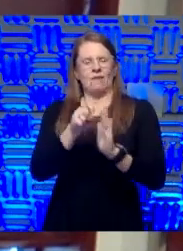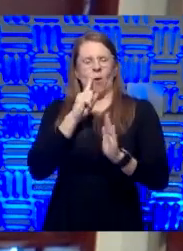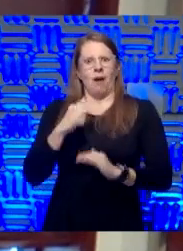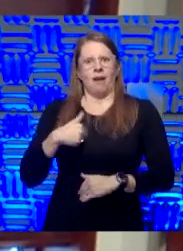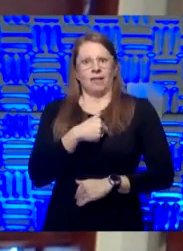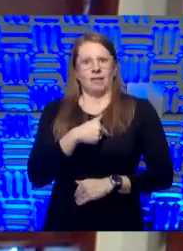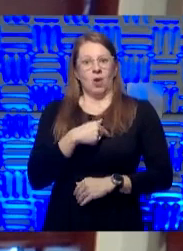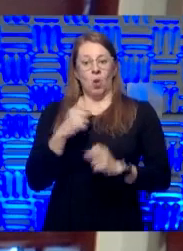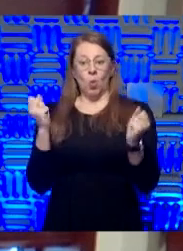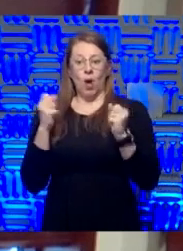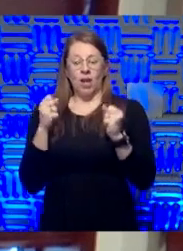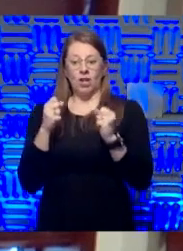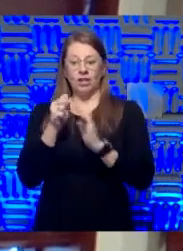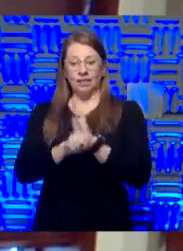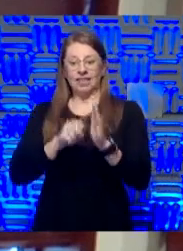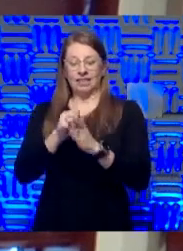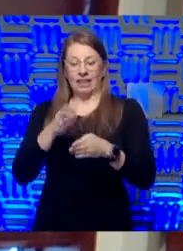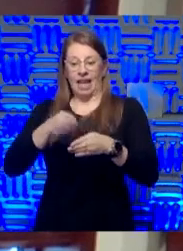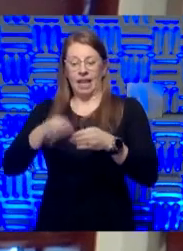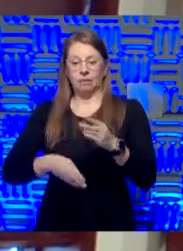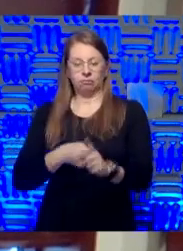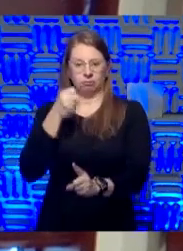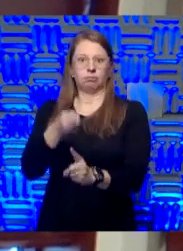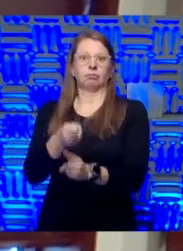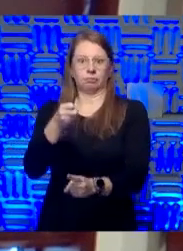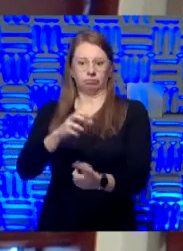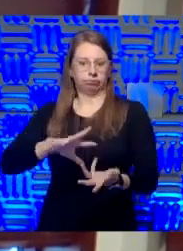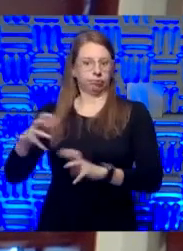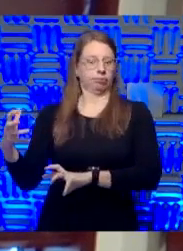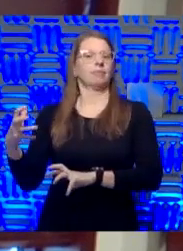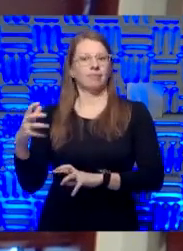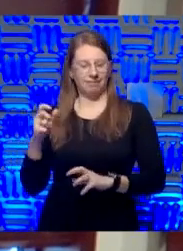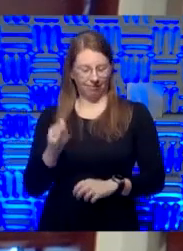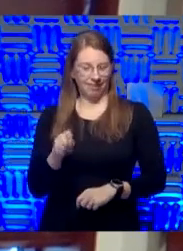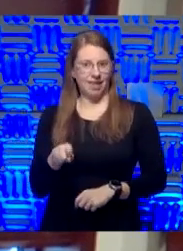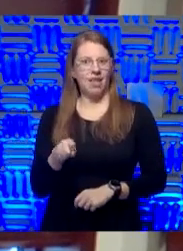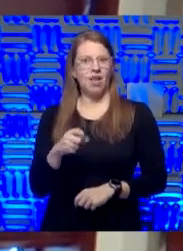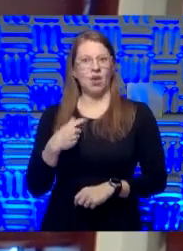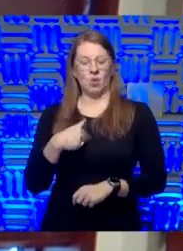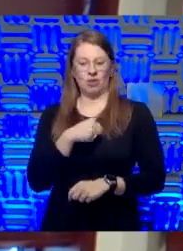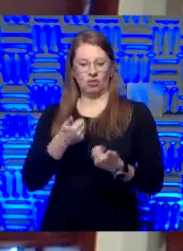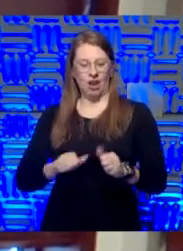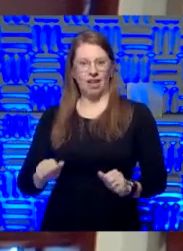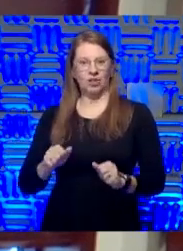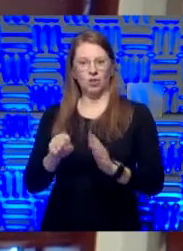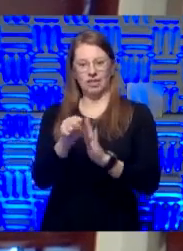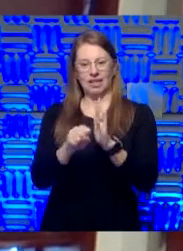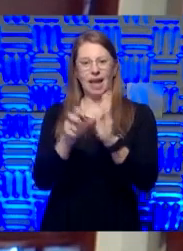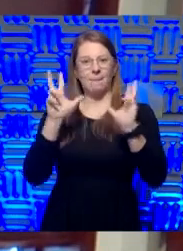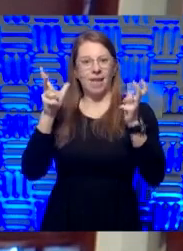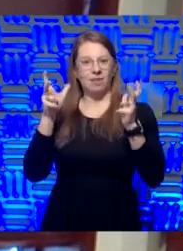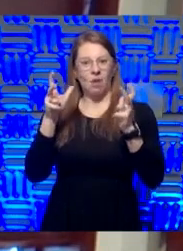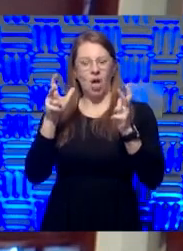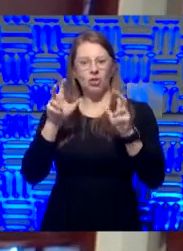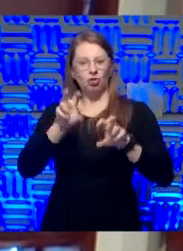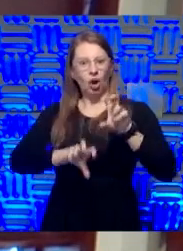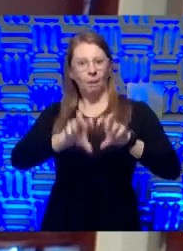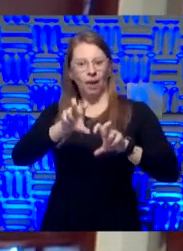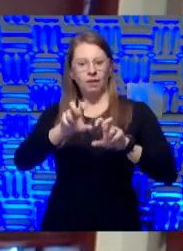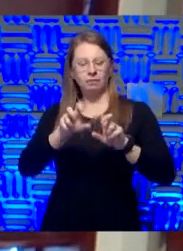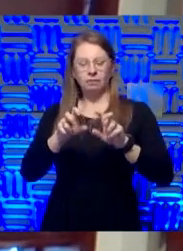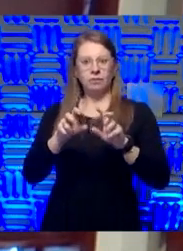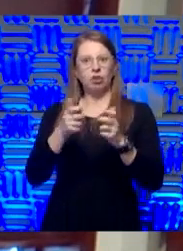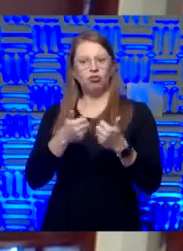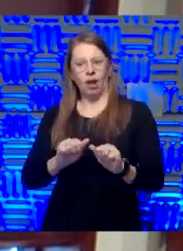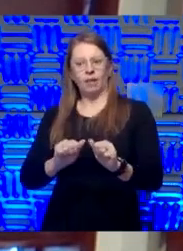our winter season was impacted as we were trying to conclude our state basketball tournaments in March. And things changed with